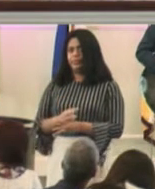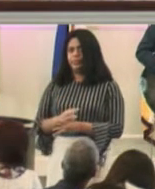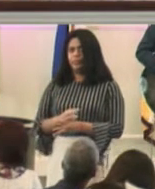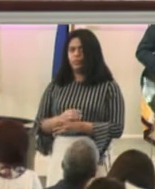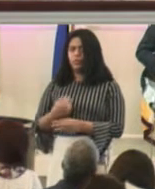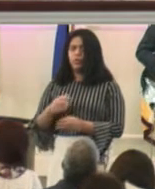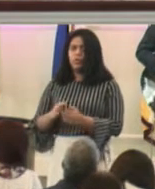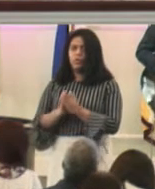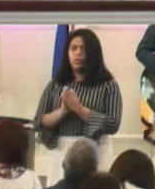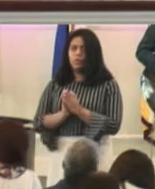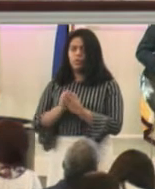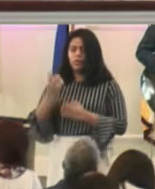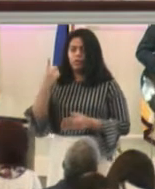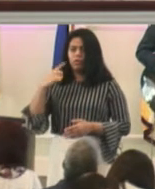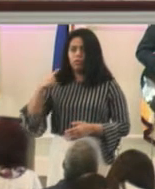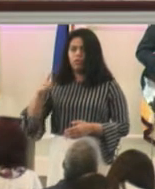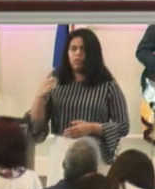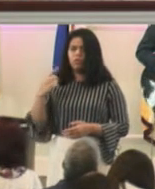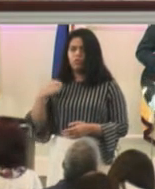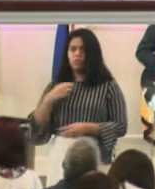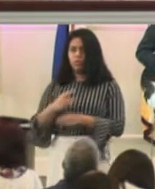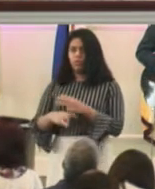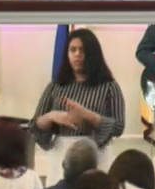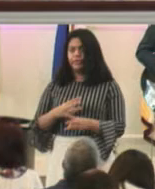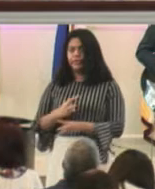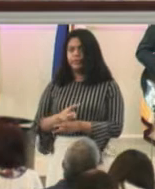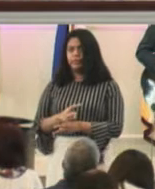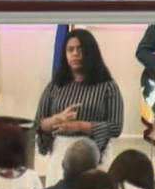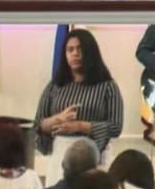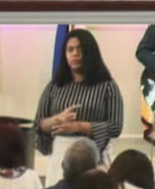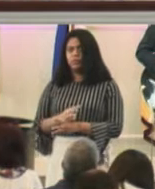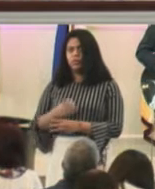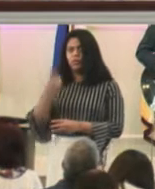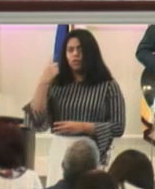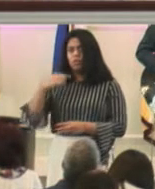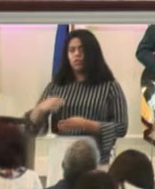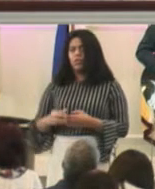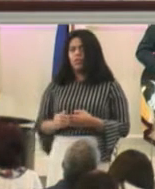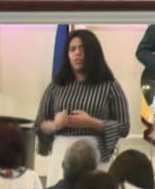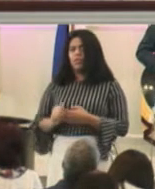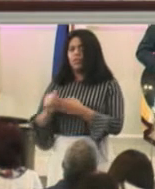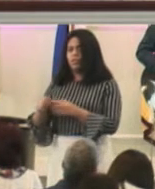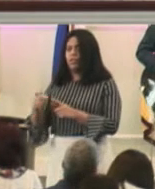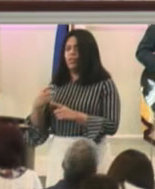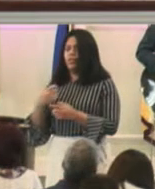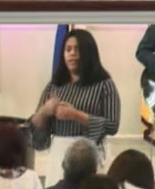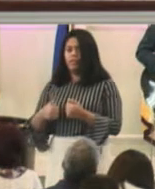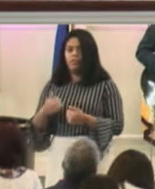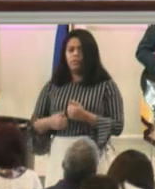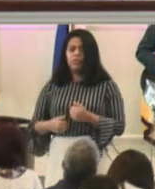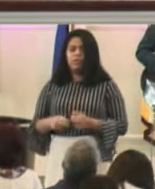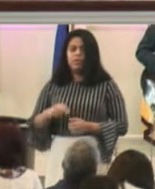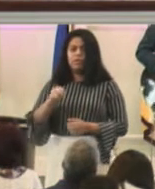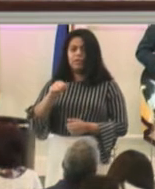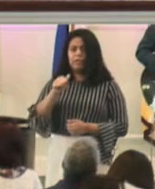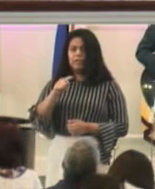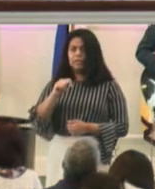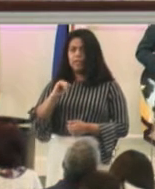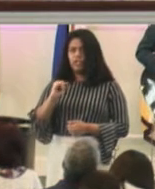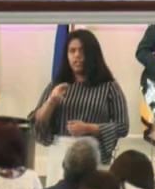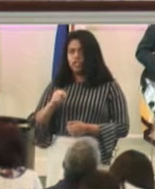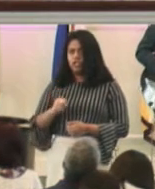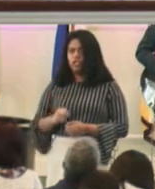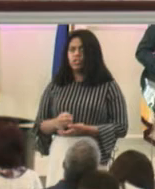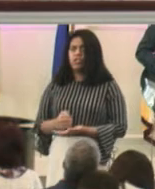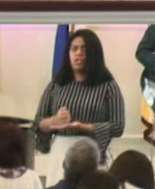We pray for our world. We pray for the leaders of every nation. We pray that you continue to